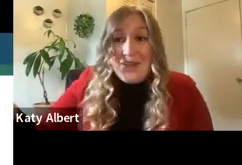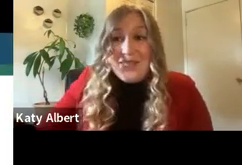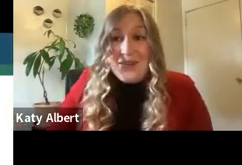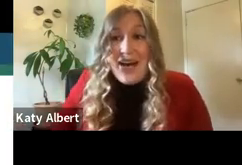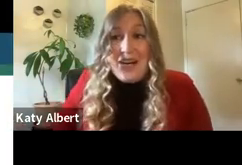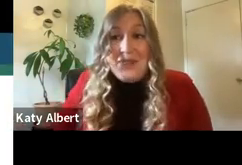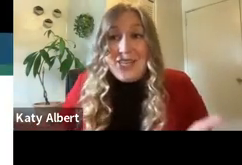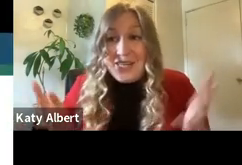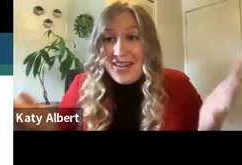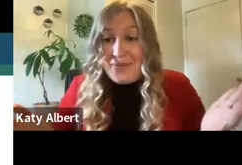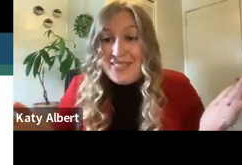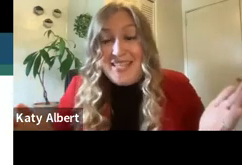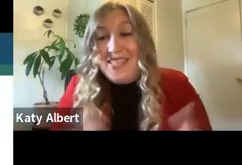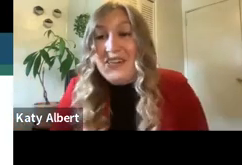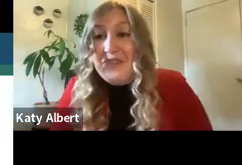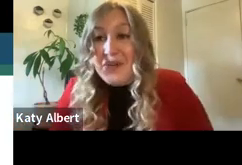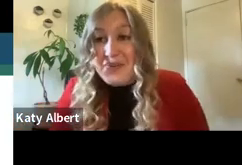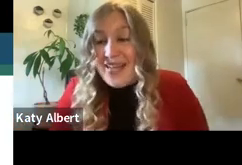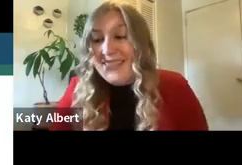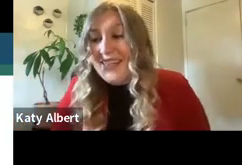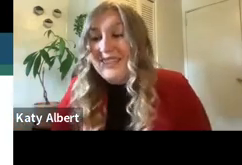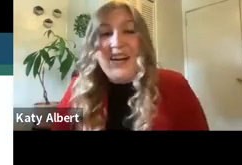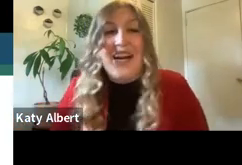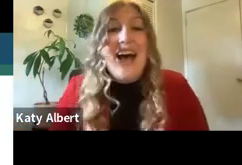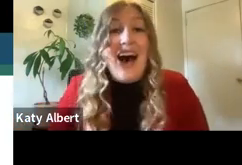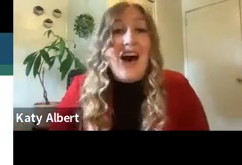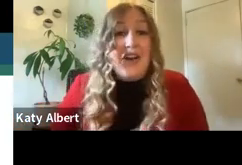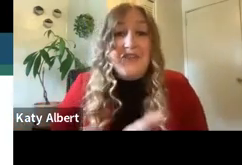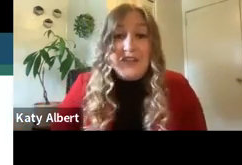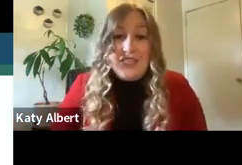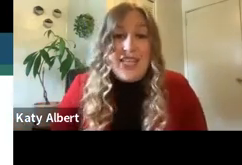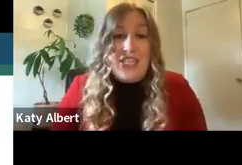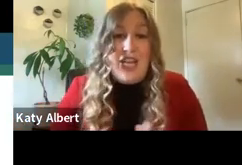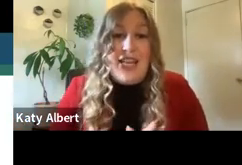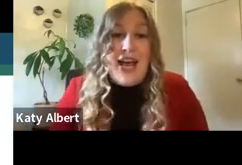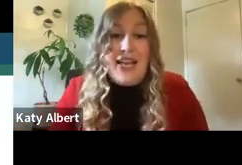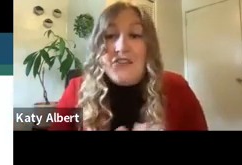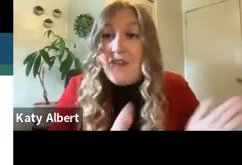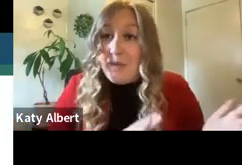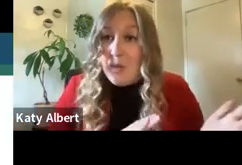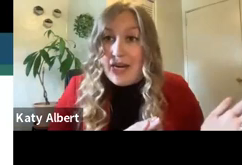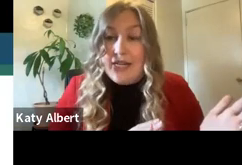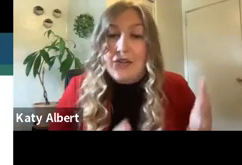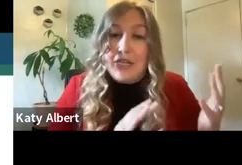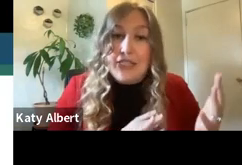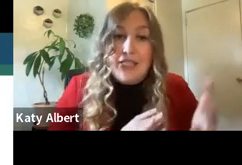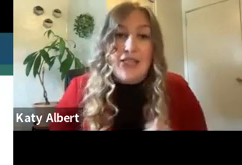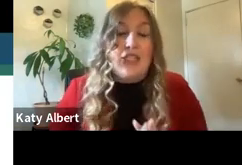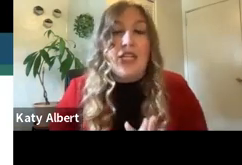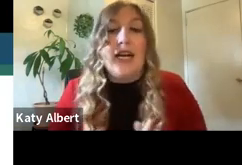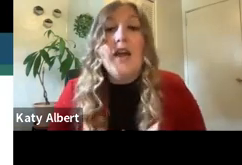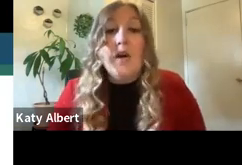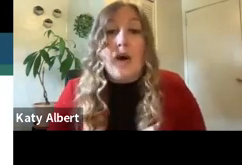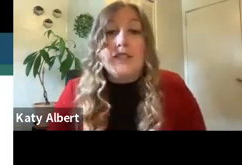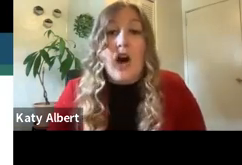I am also a returning presenter for the Raise Center. Our first session in February, a little earlier